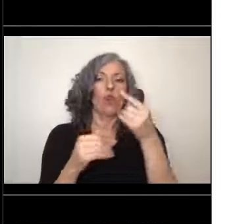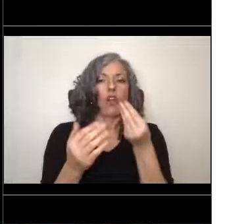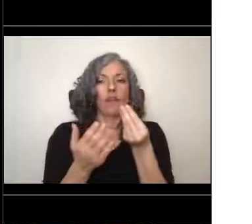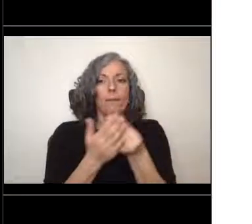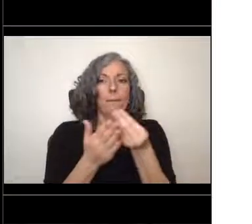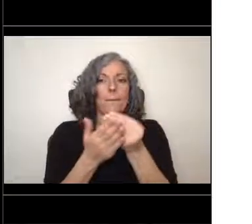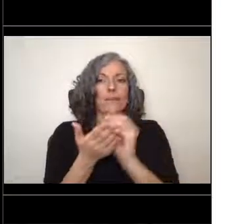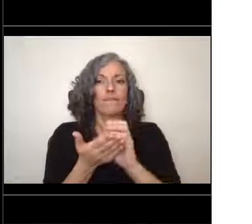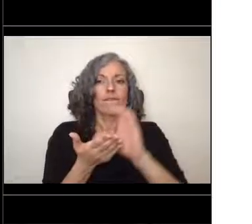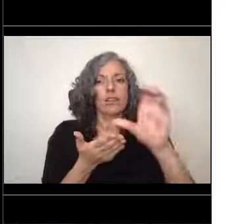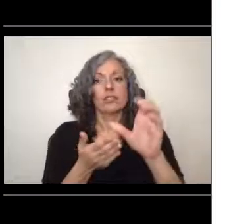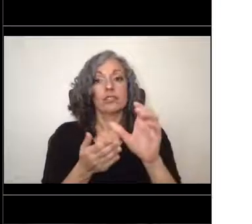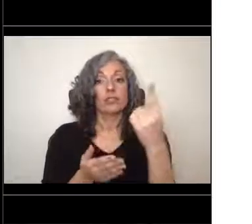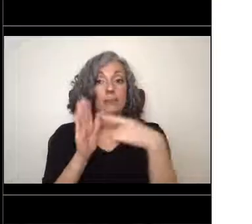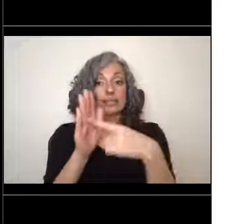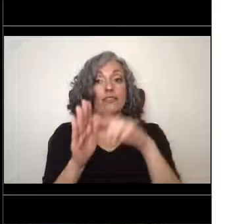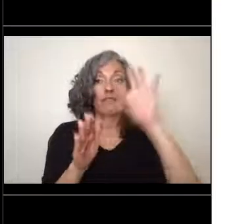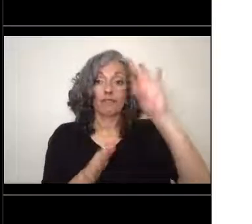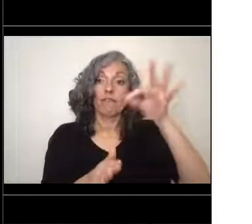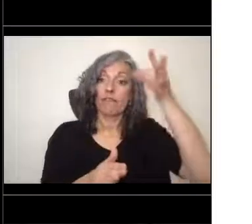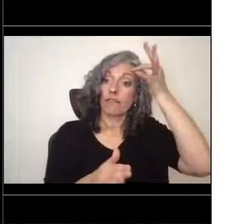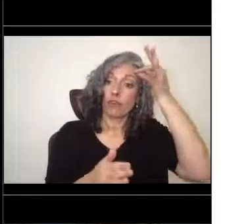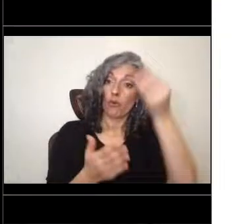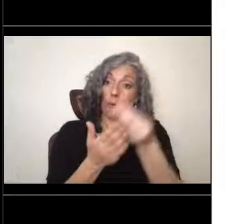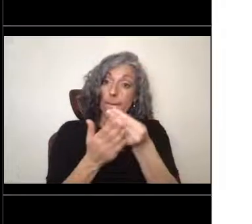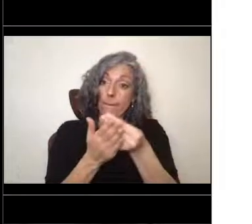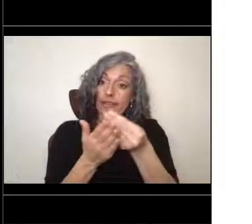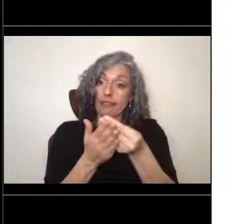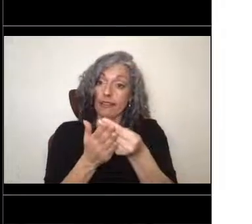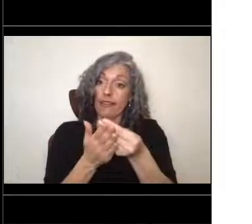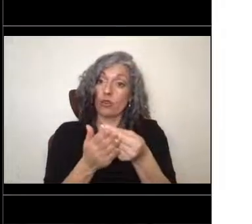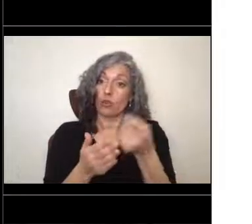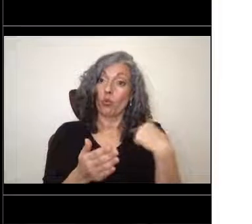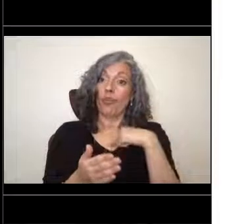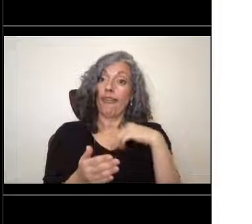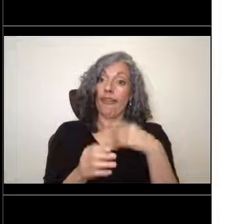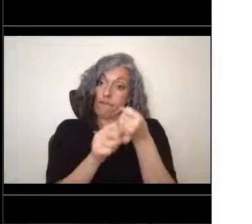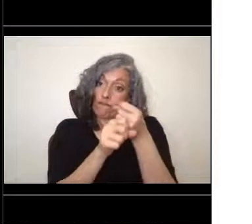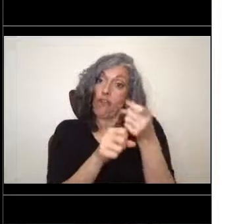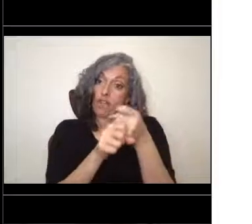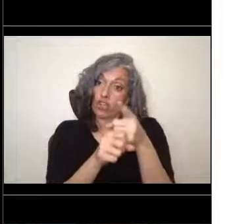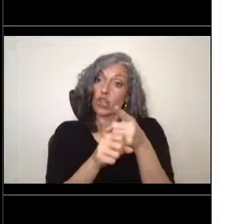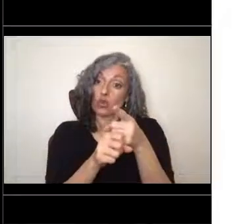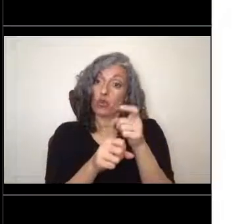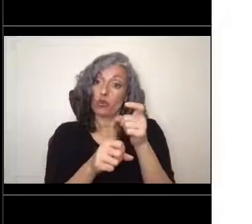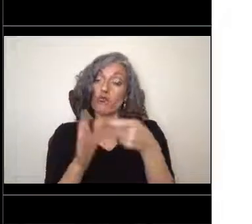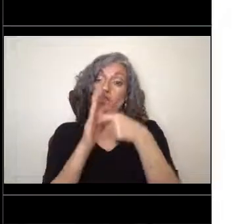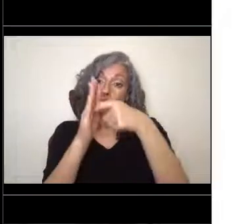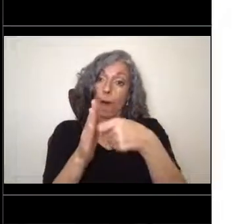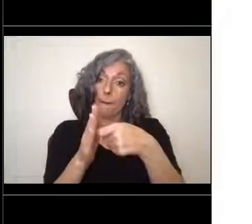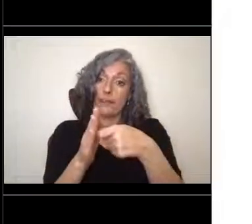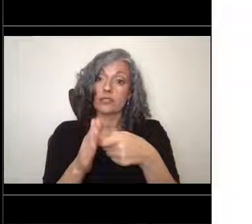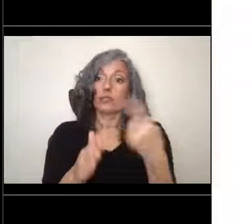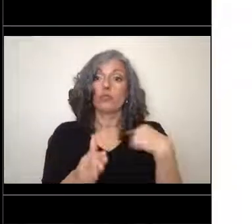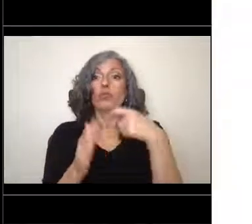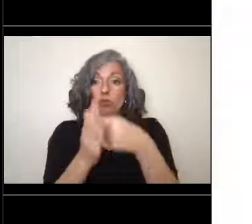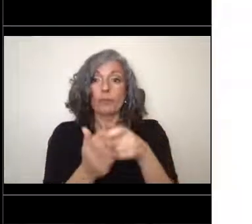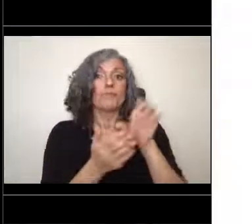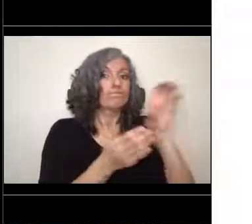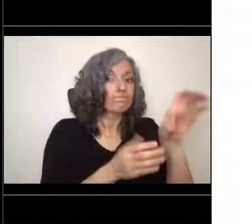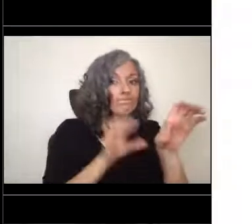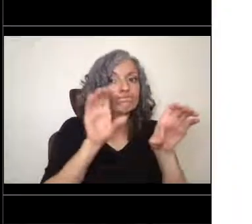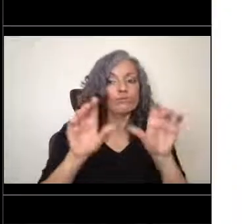those examples when it comes to federal funds. We do have annual obligation requirements, so we are required to allocate or